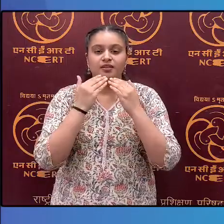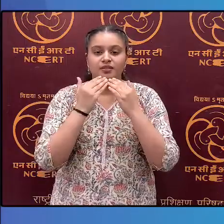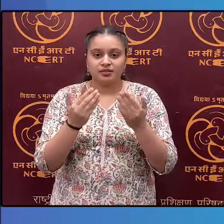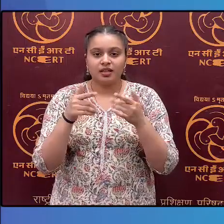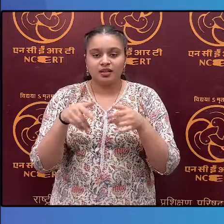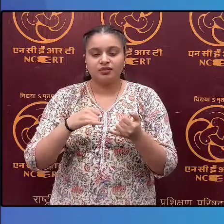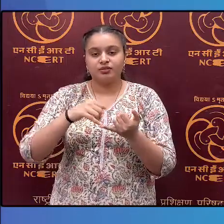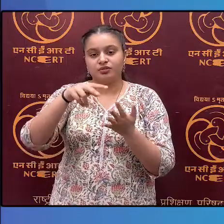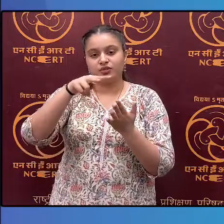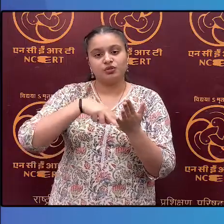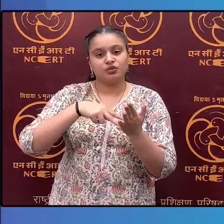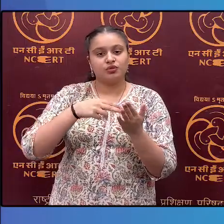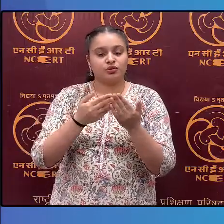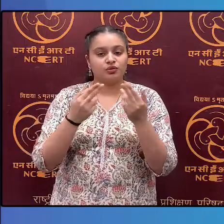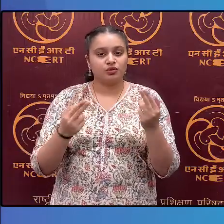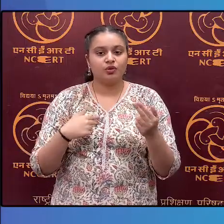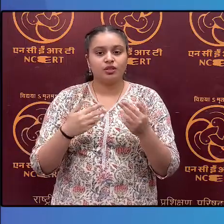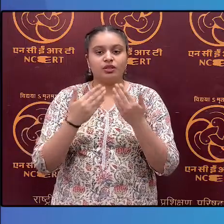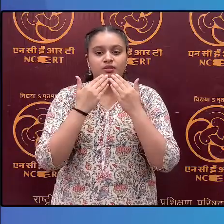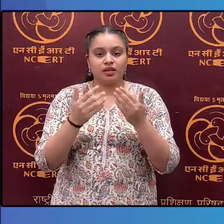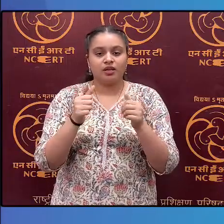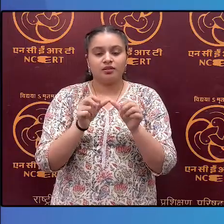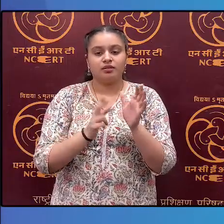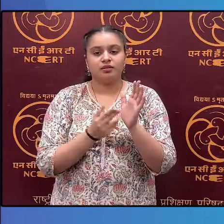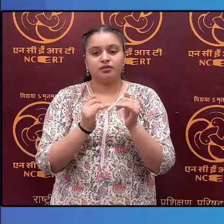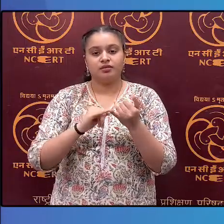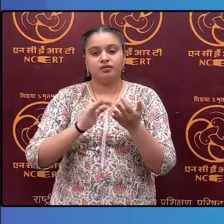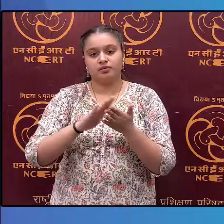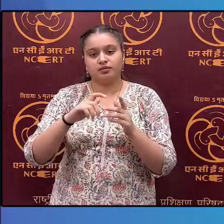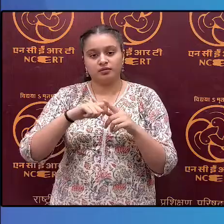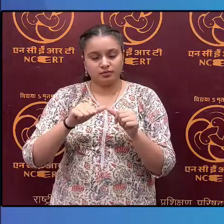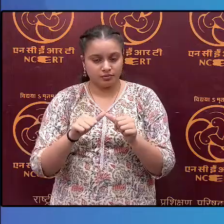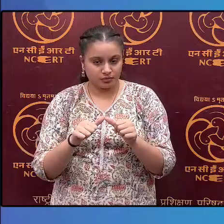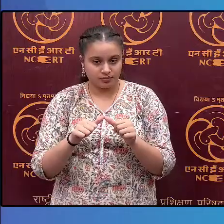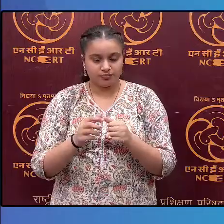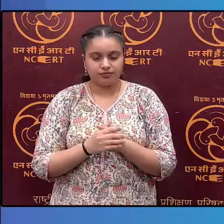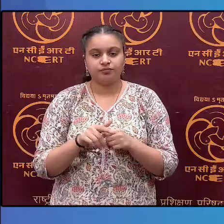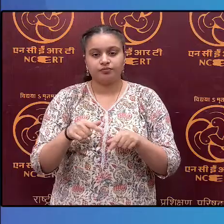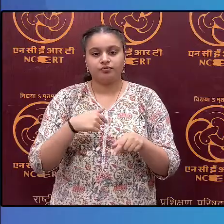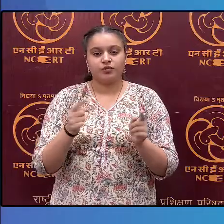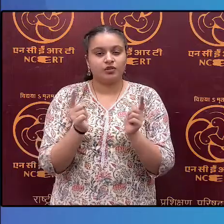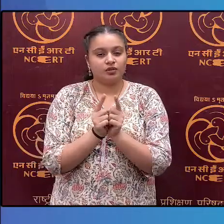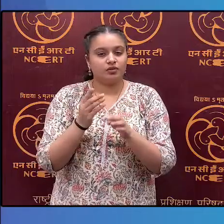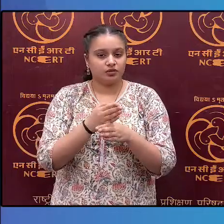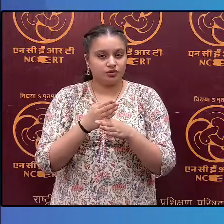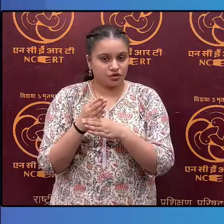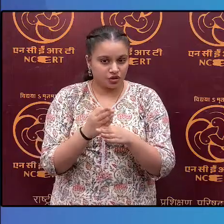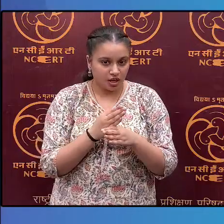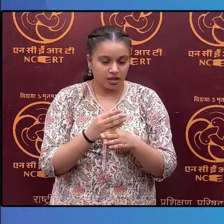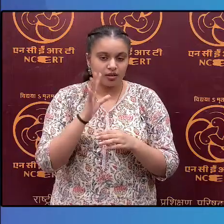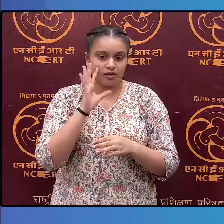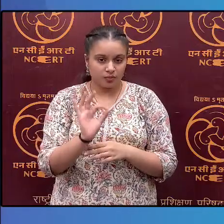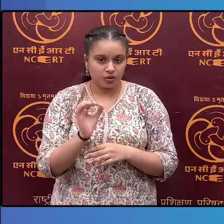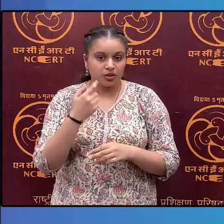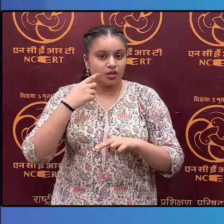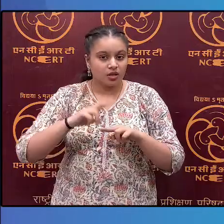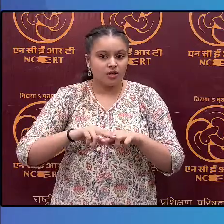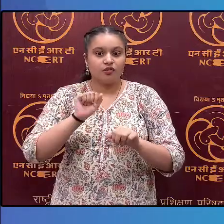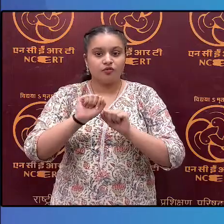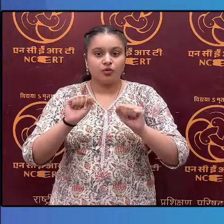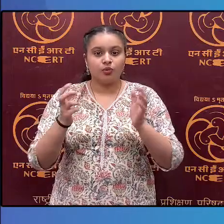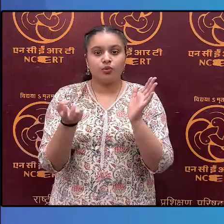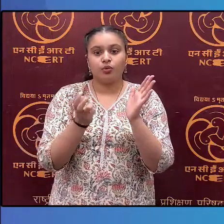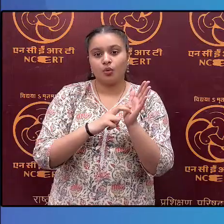wonderful story as well. Thank you, Anushka. And dear learner, let me share a very important piece of information with you all. In case you want to order